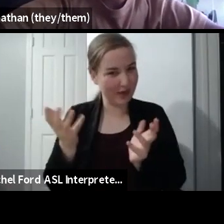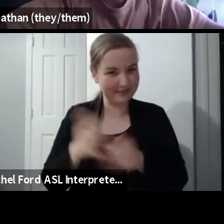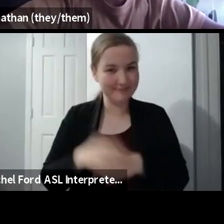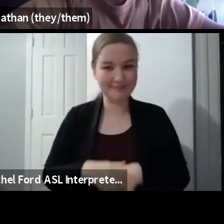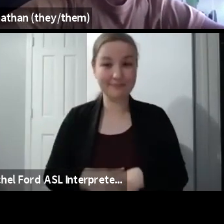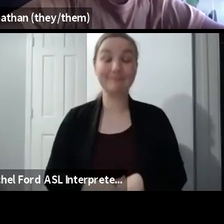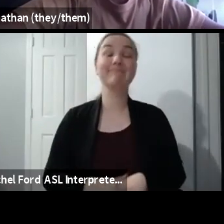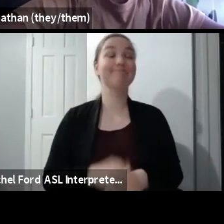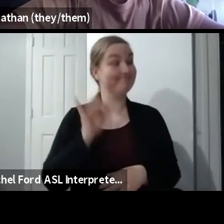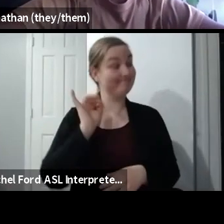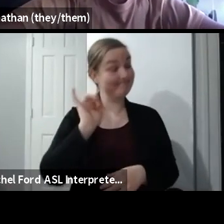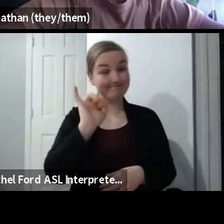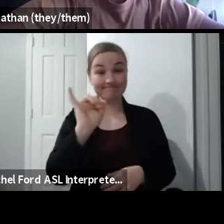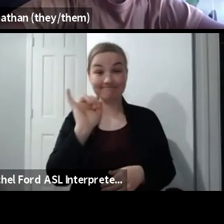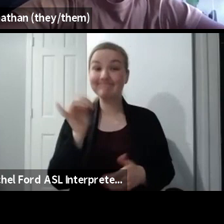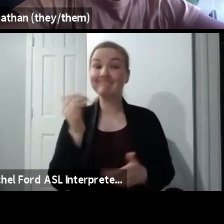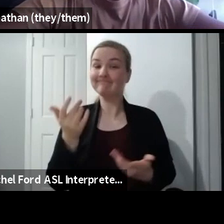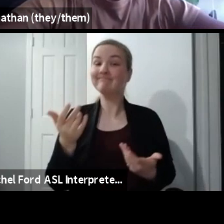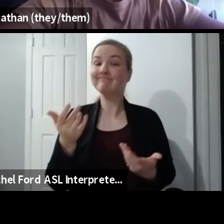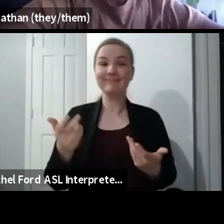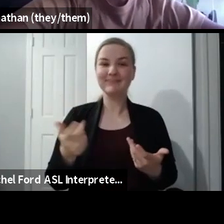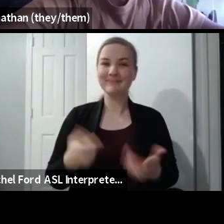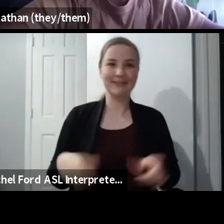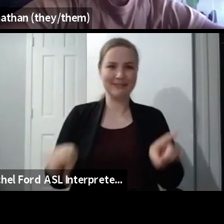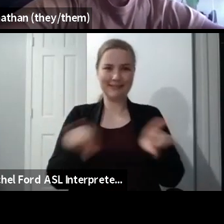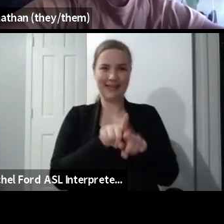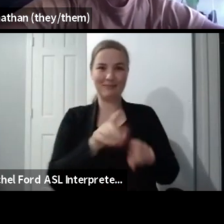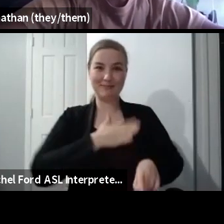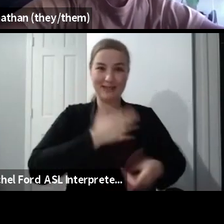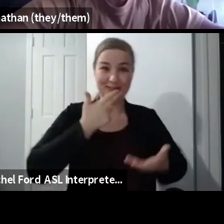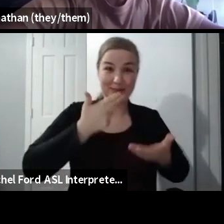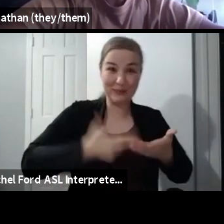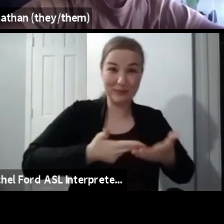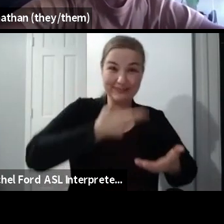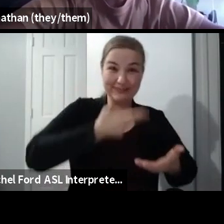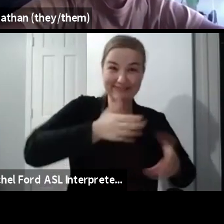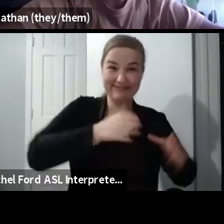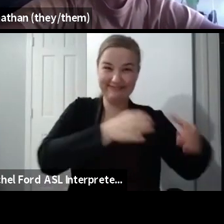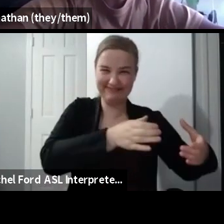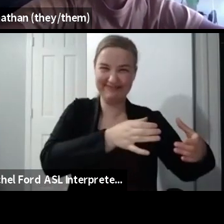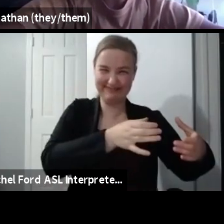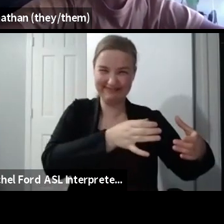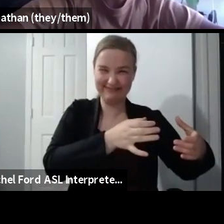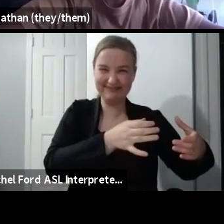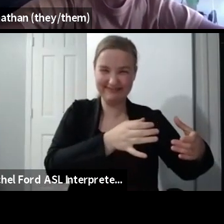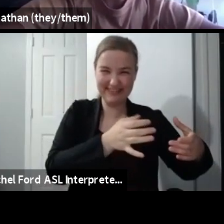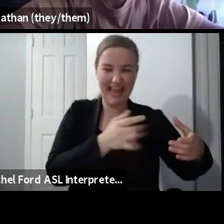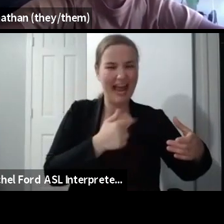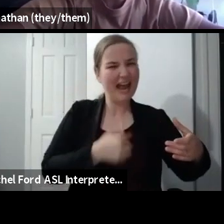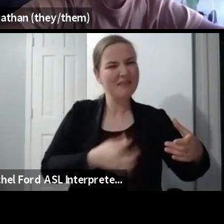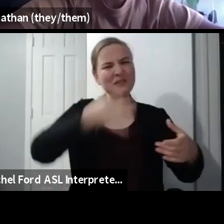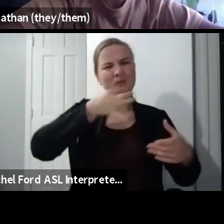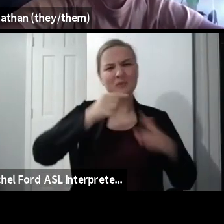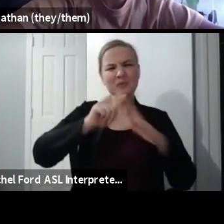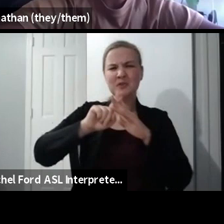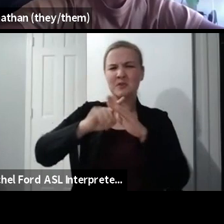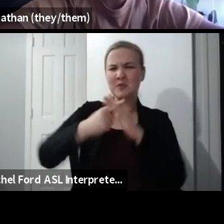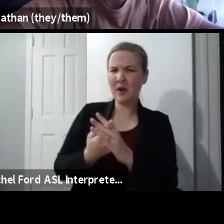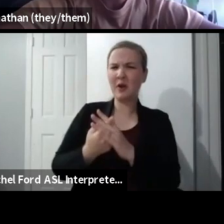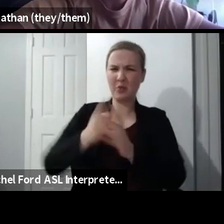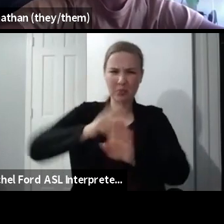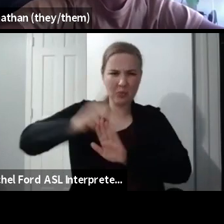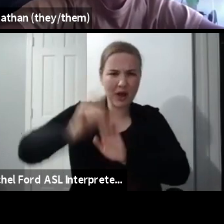Yeah, exactly. Actually, it's very much like my soup. I'm just like, okay, we're about to start a piece. We're gonna be together